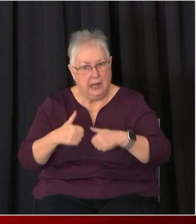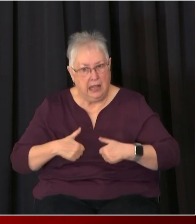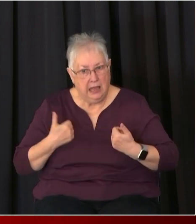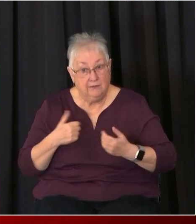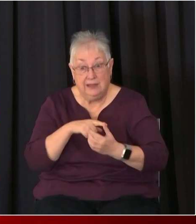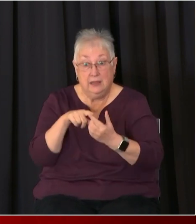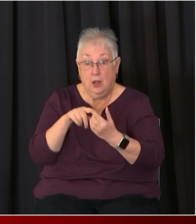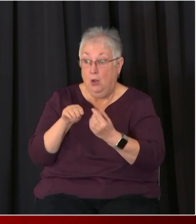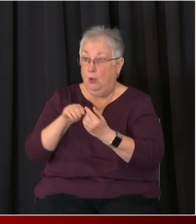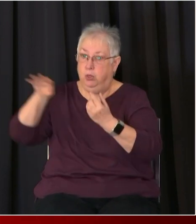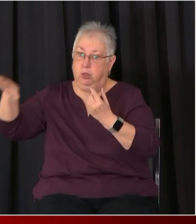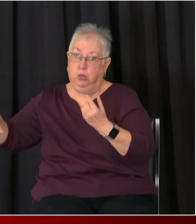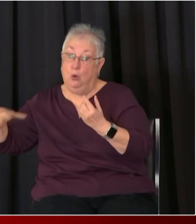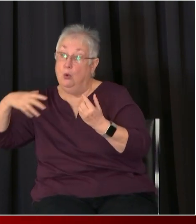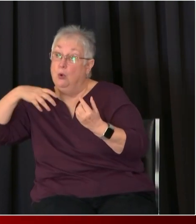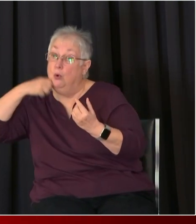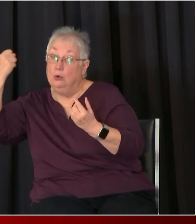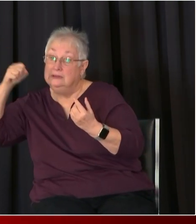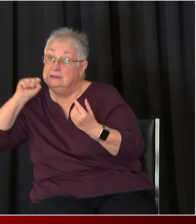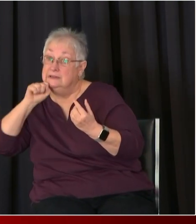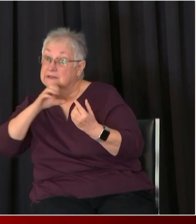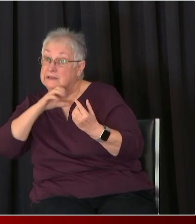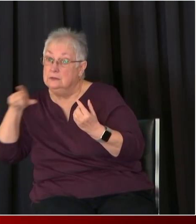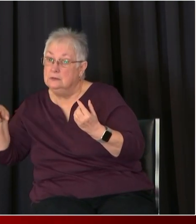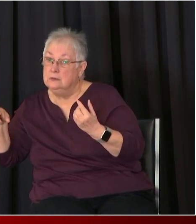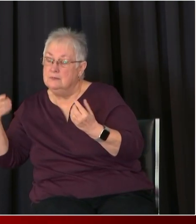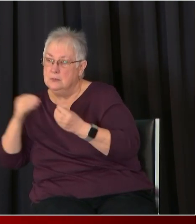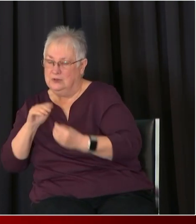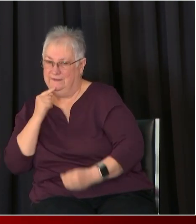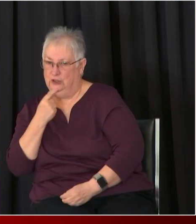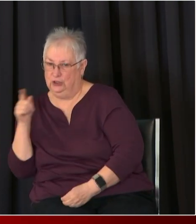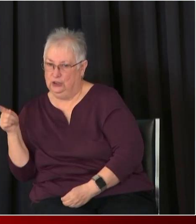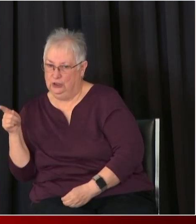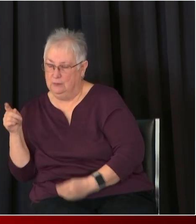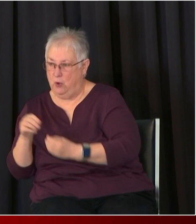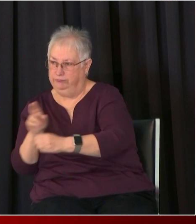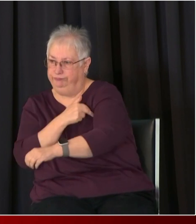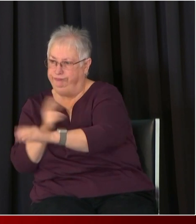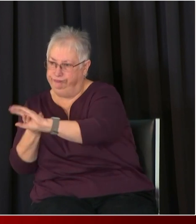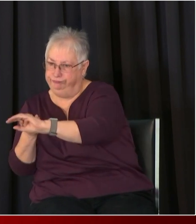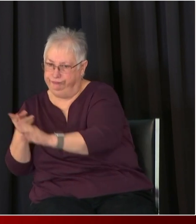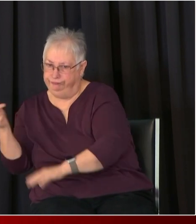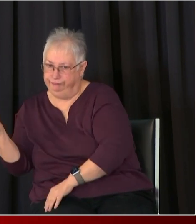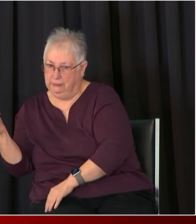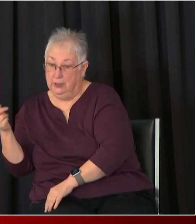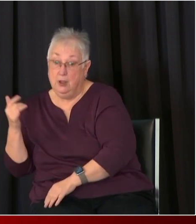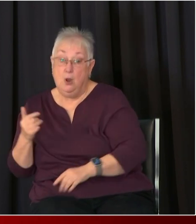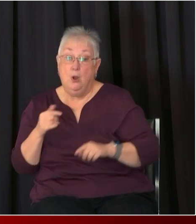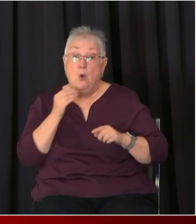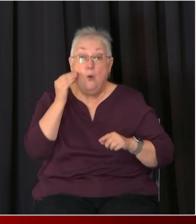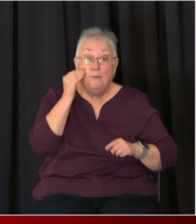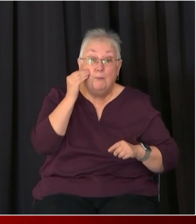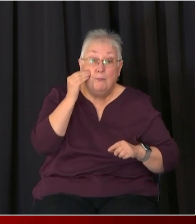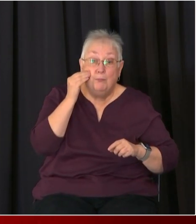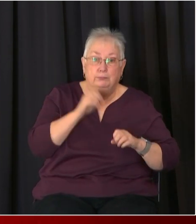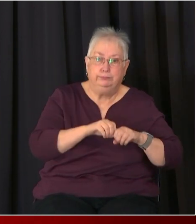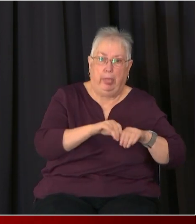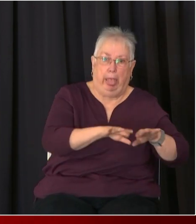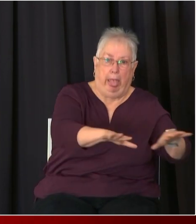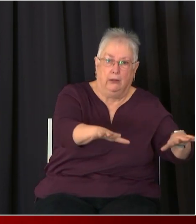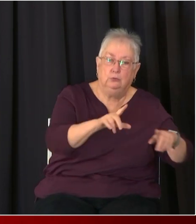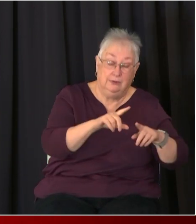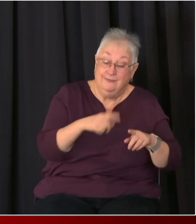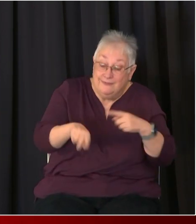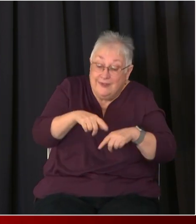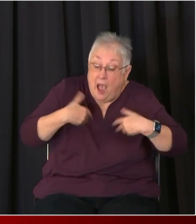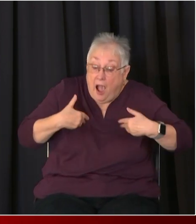and a higher risk for hospitalizations, putting more stress on our healthcare system. I think many of you have noted that our